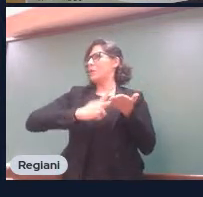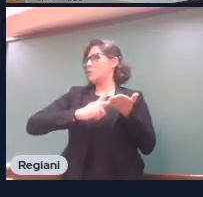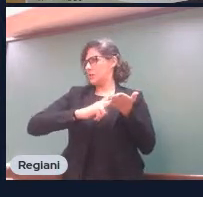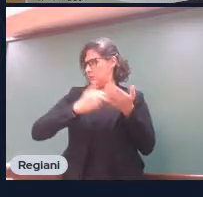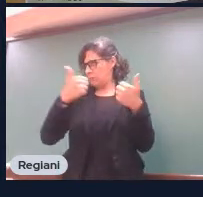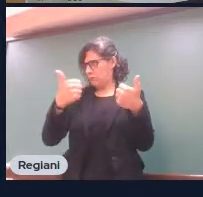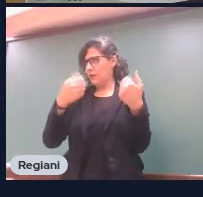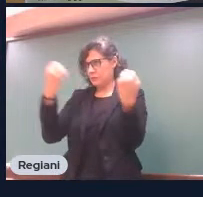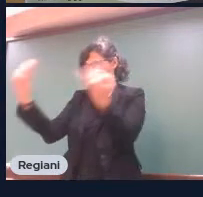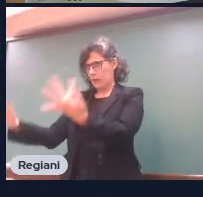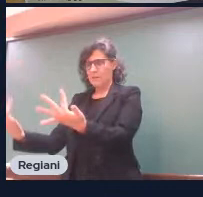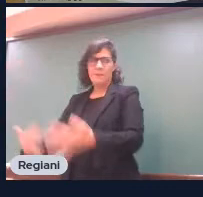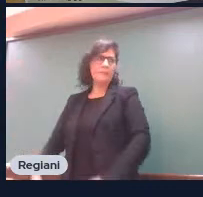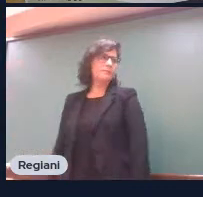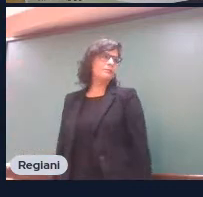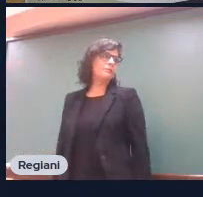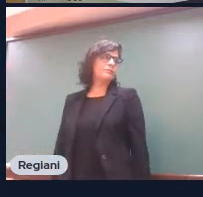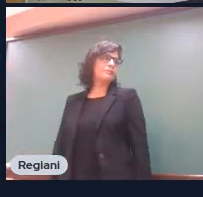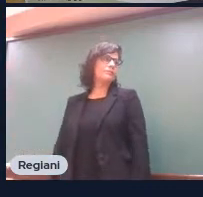Okay.